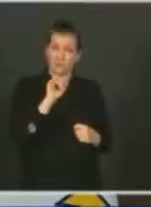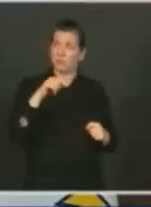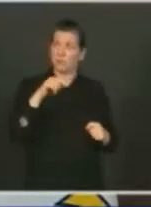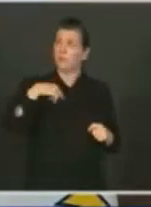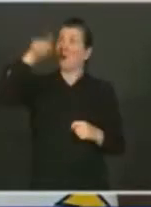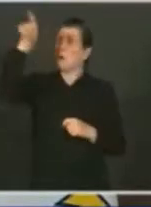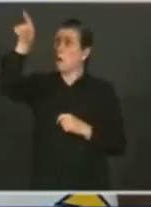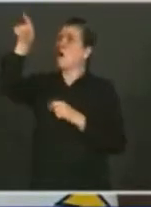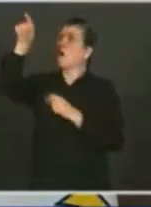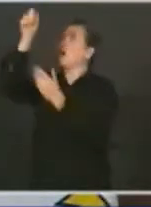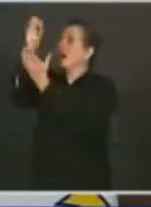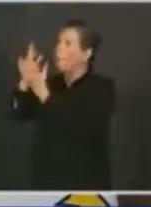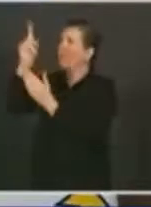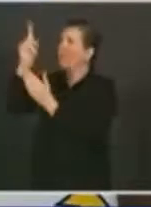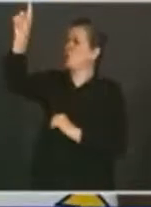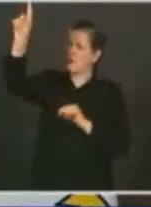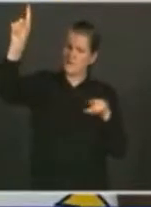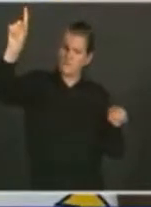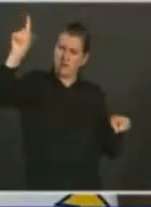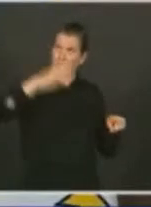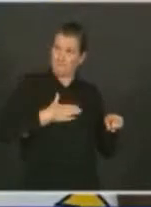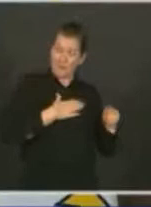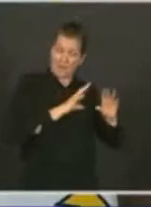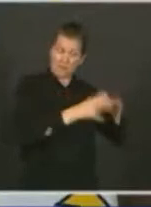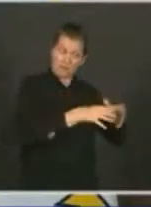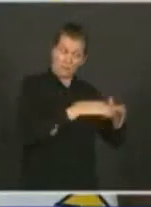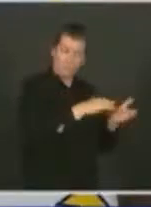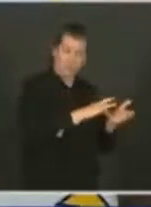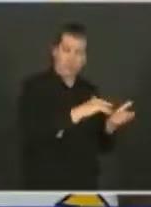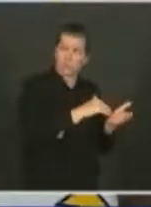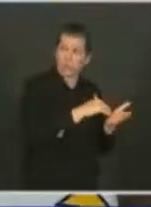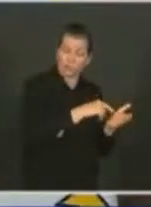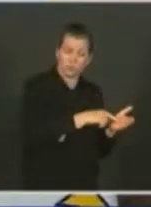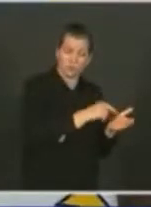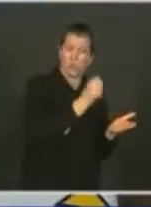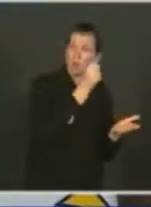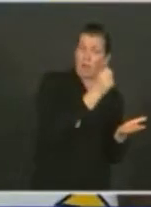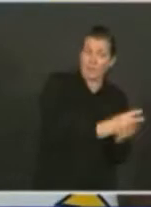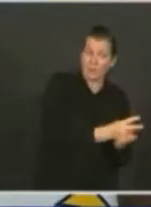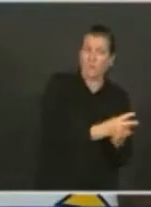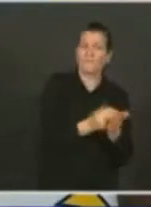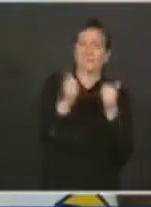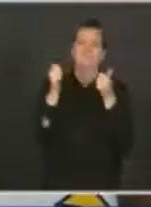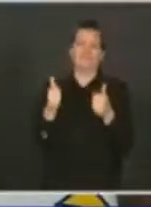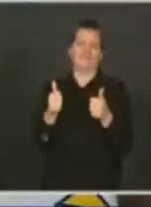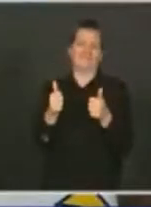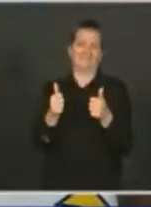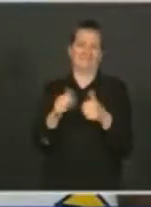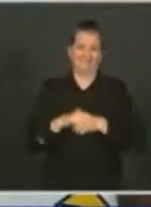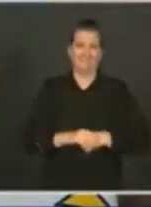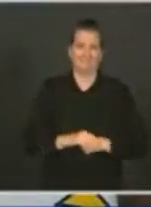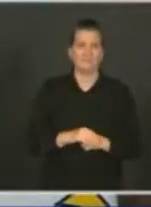I've also charged the vaccine subcommittee to advise me on how to distribute the vaccine.